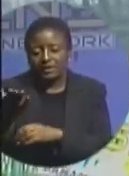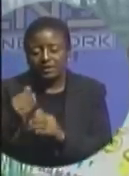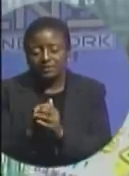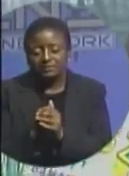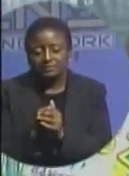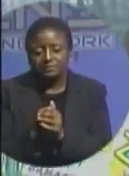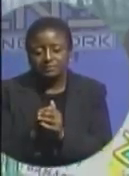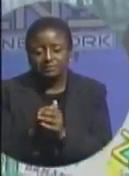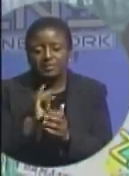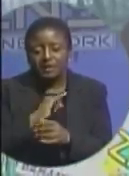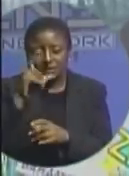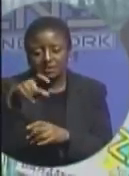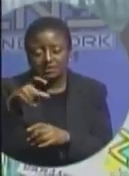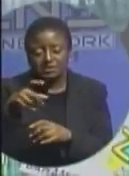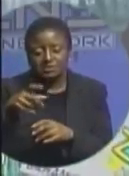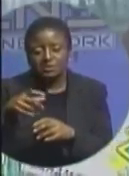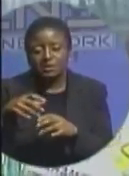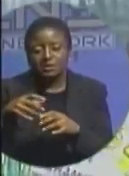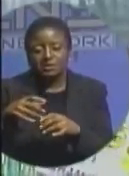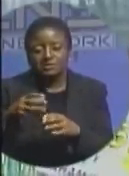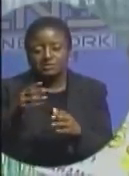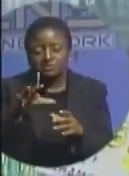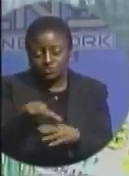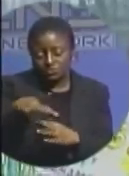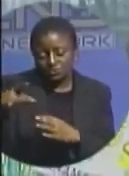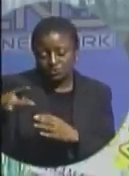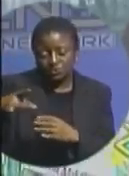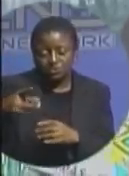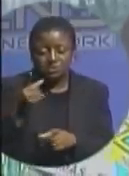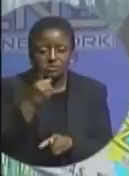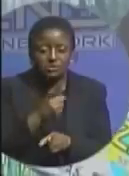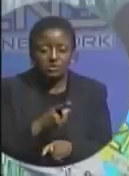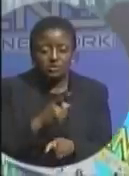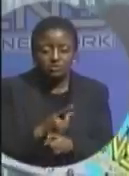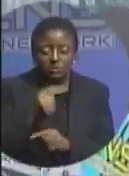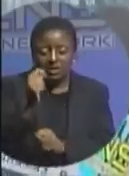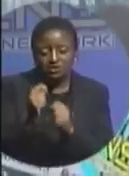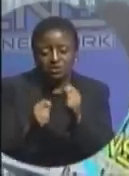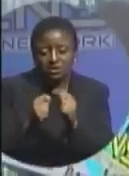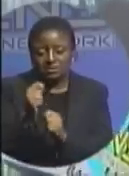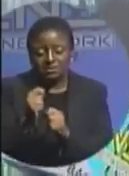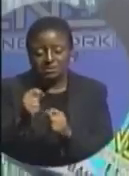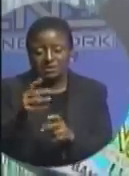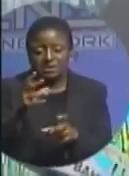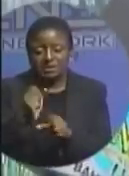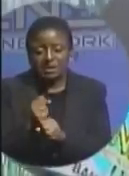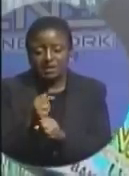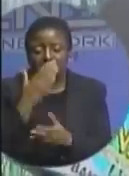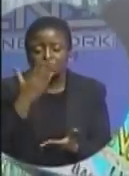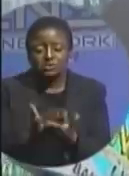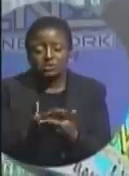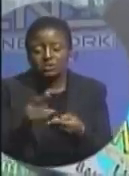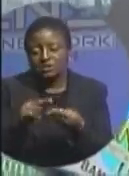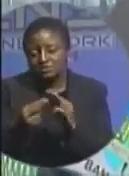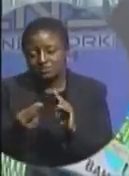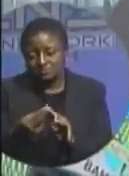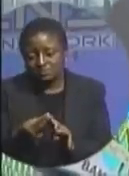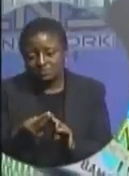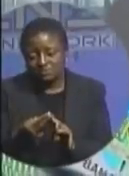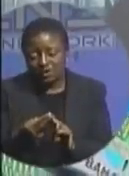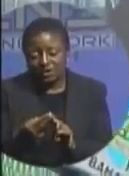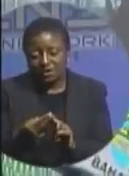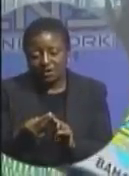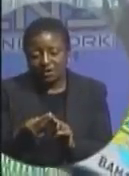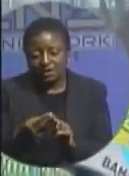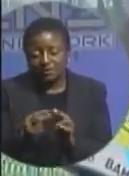play my tournaments, select the right tournaments, do good in them, get a solid ranking, move up in the rankings, and you know everything will be